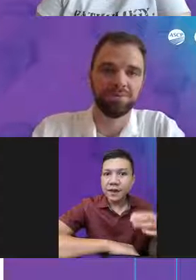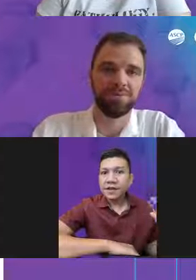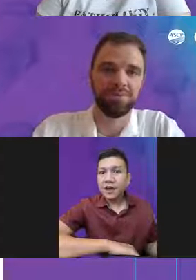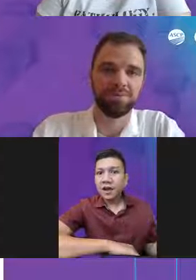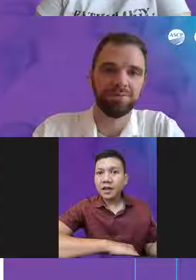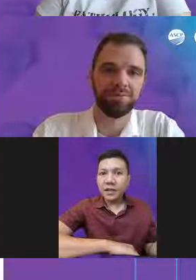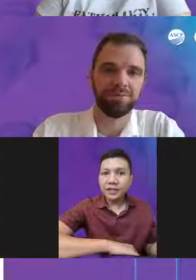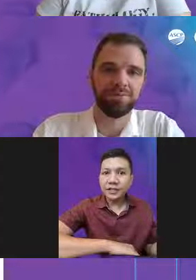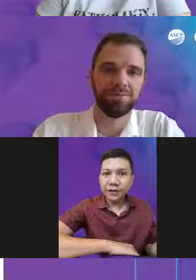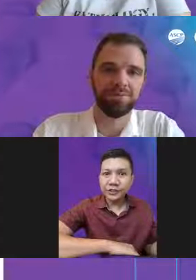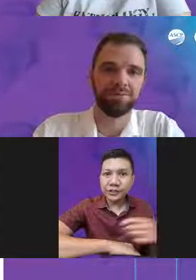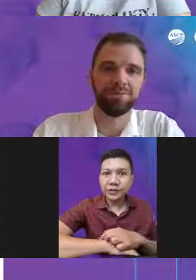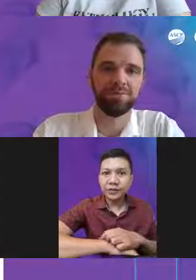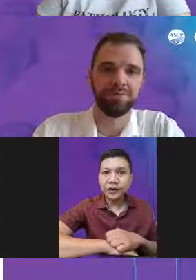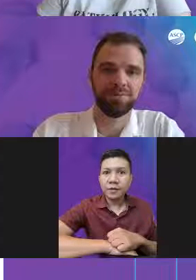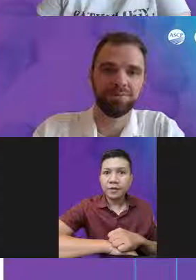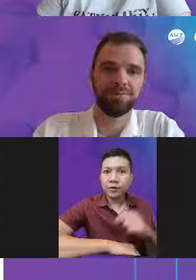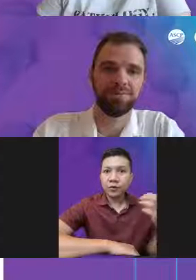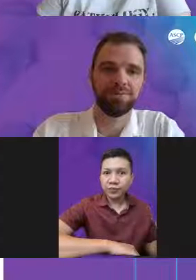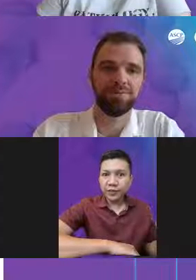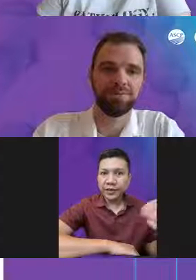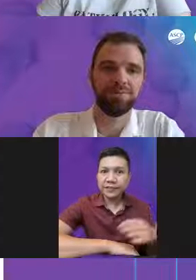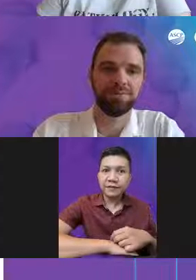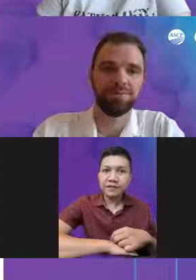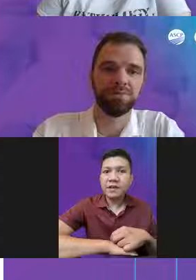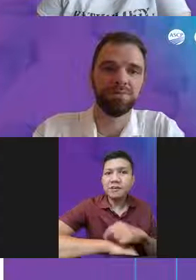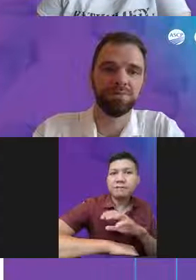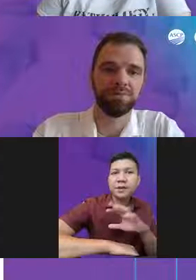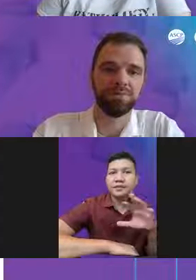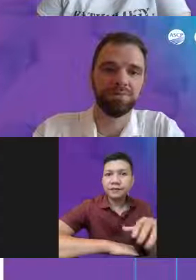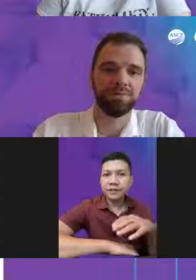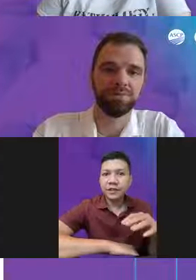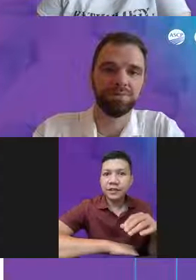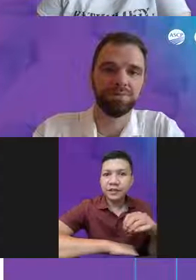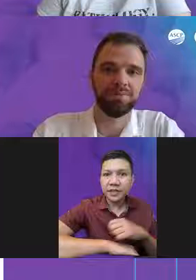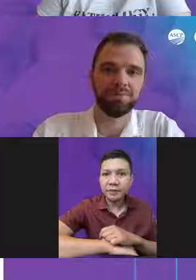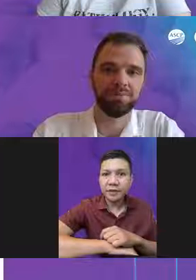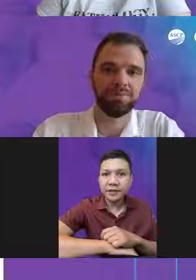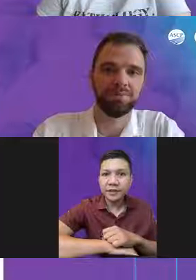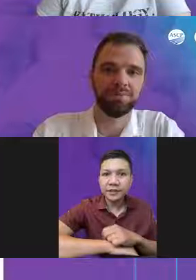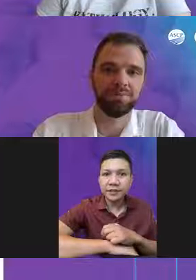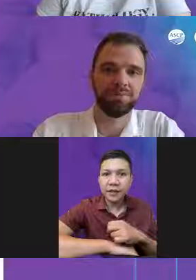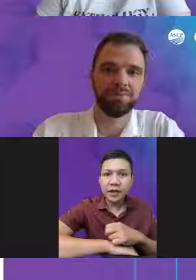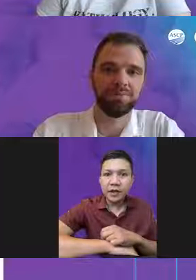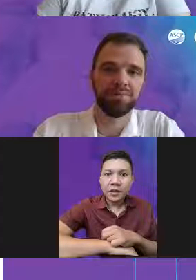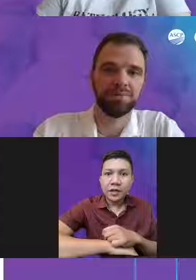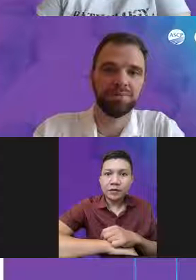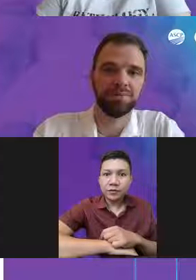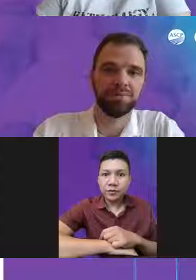a very high NC ratio, more nucleus, and a very basophilic type of cytoplasm.